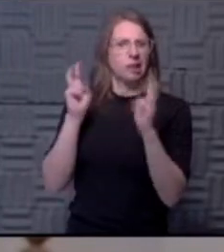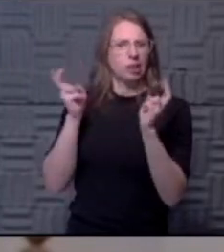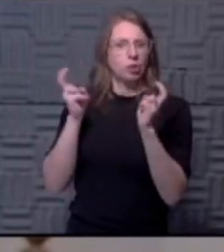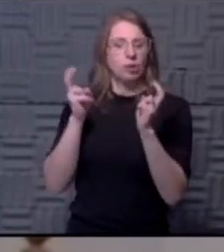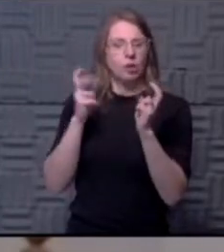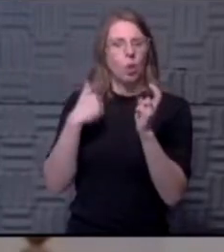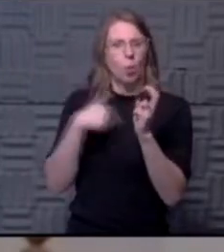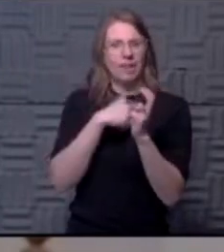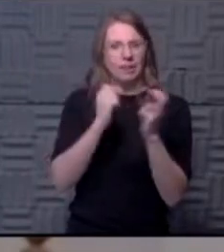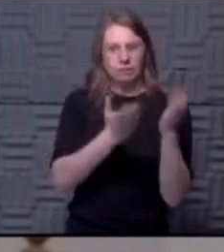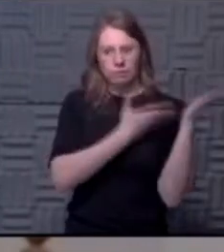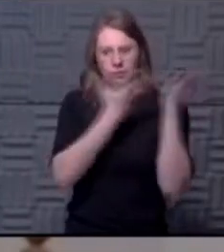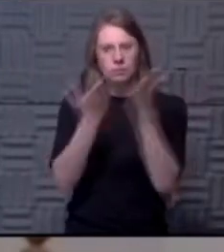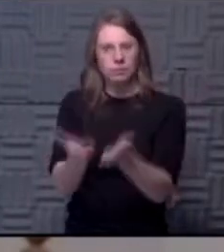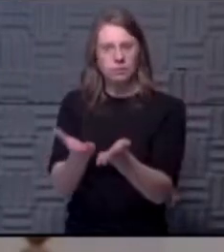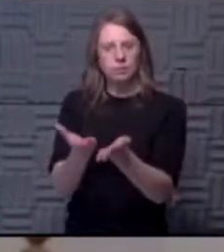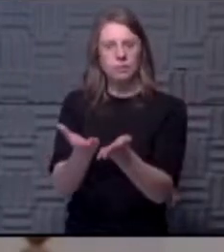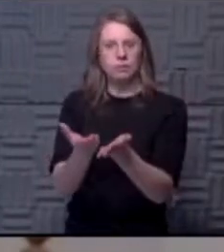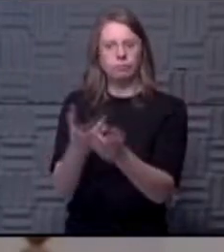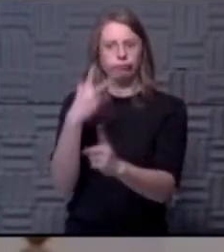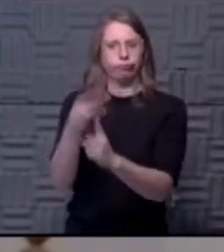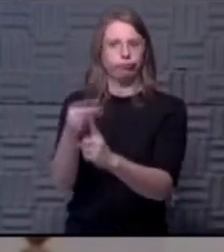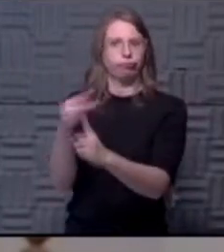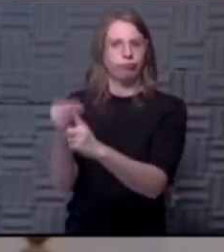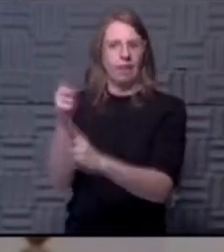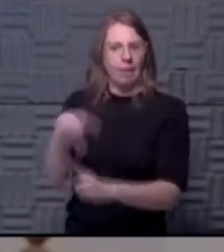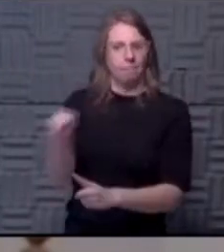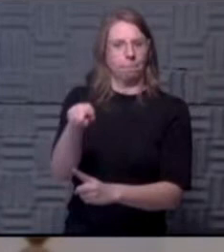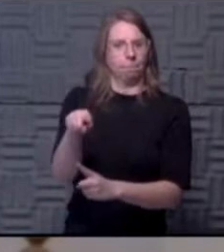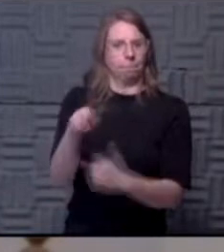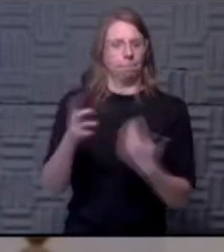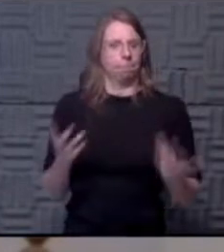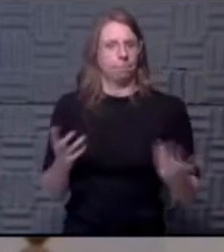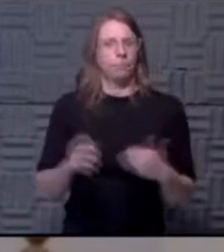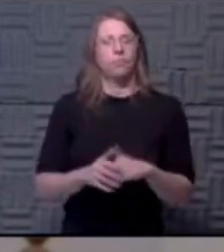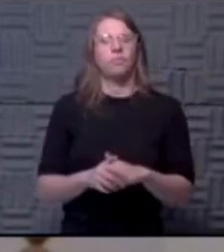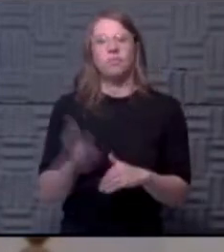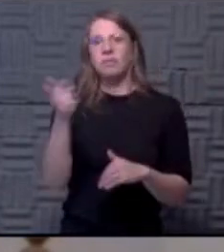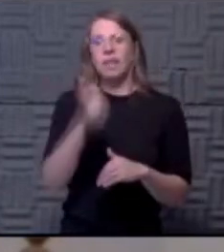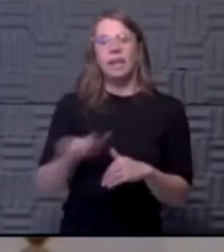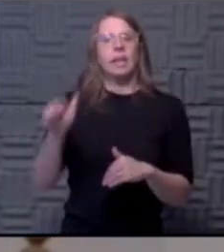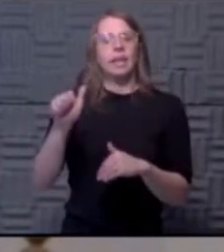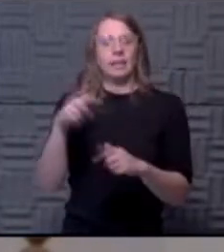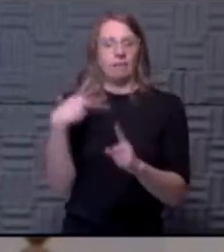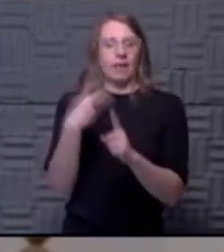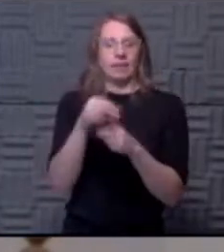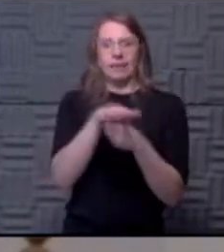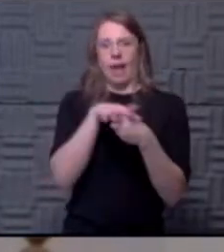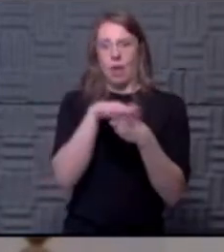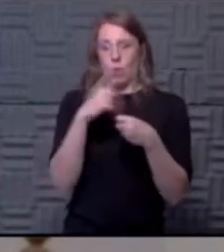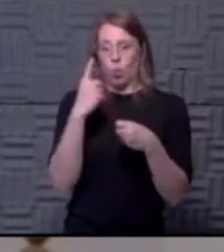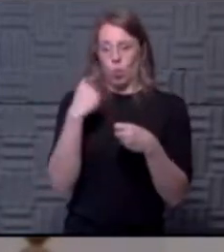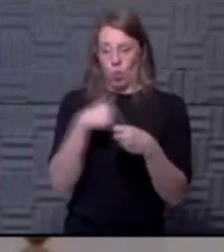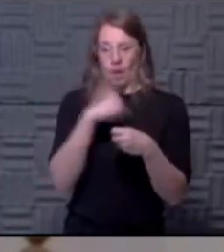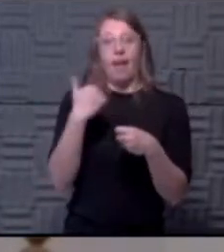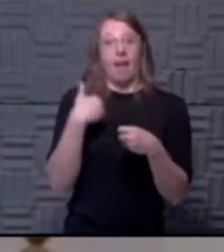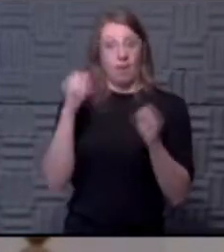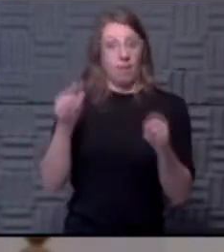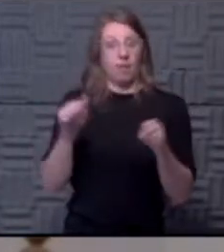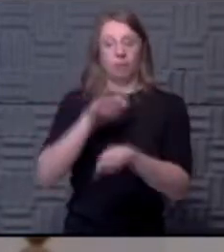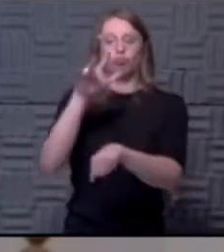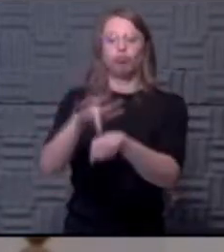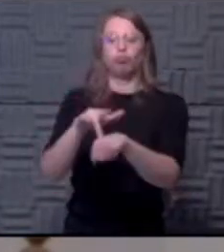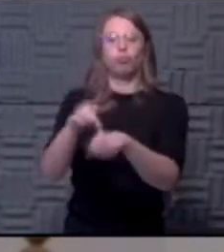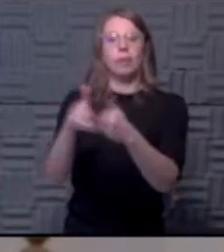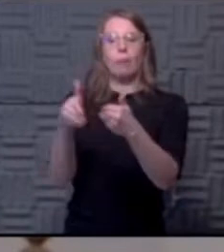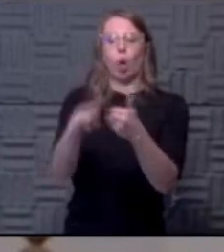them. And so I think to your question, David, any vaccinating site that says we have the ability to go to this